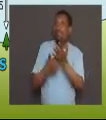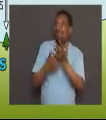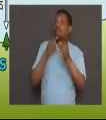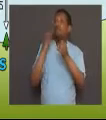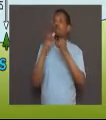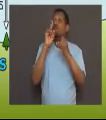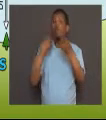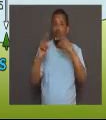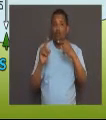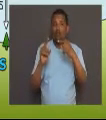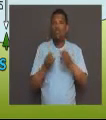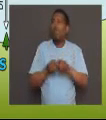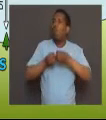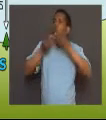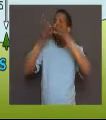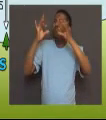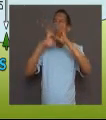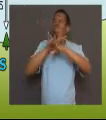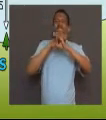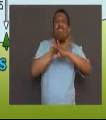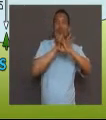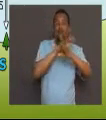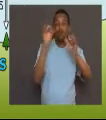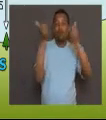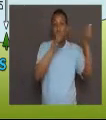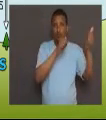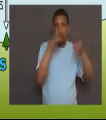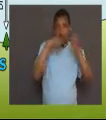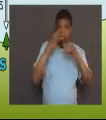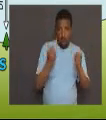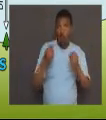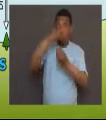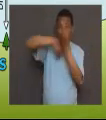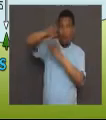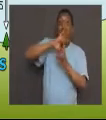thereby releasing pollutants into the local atmosphere.